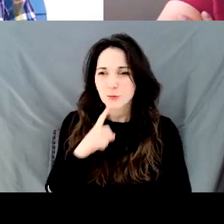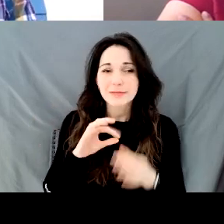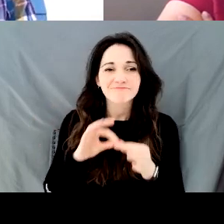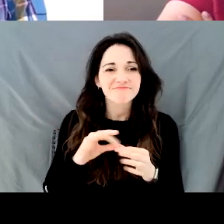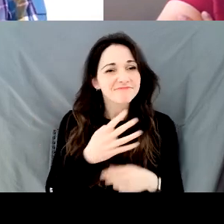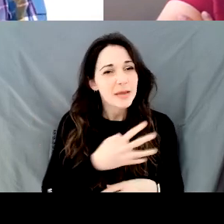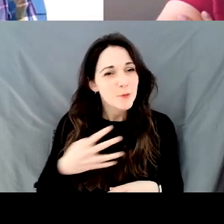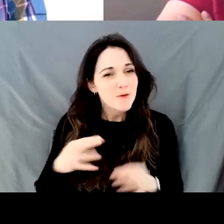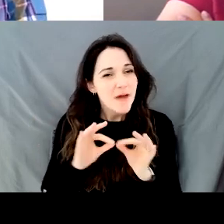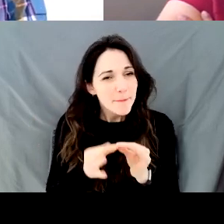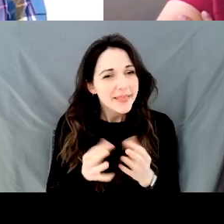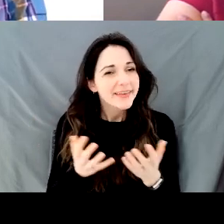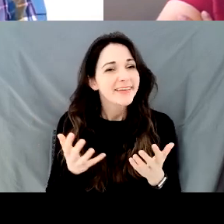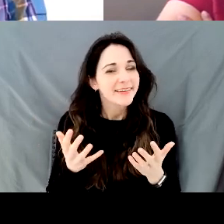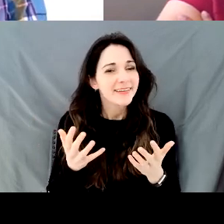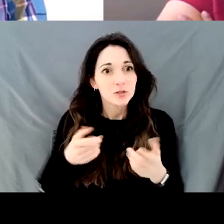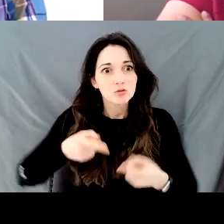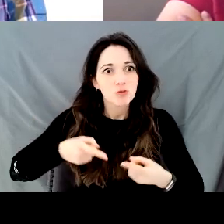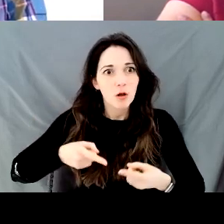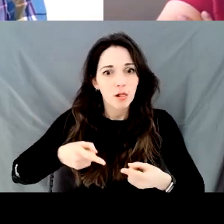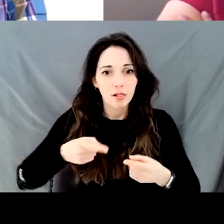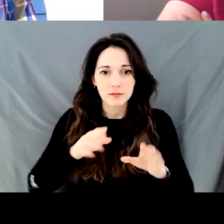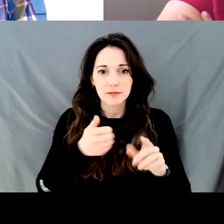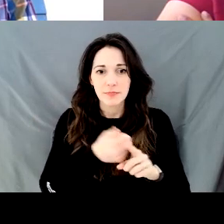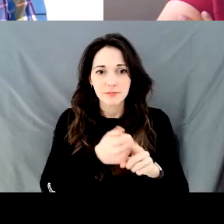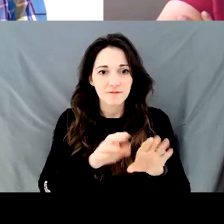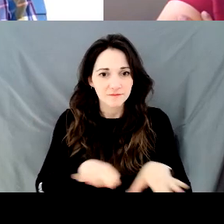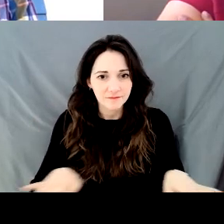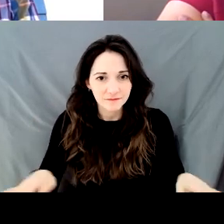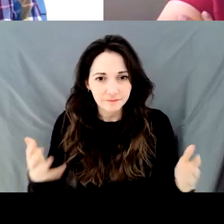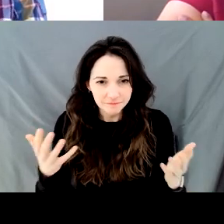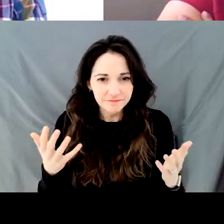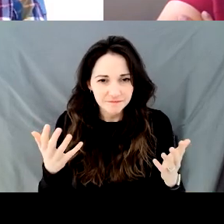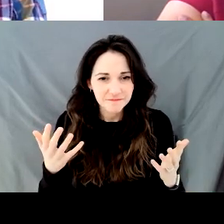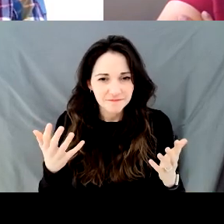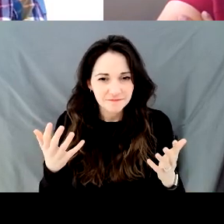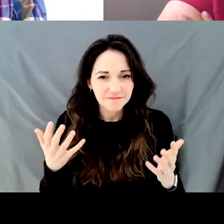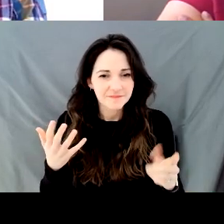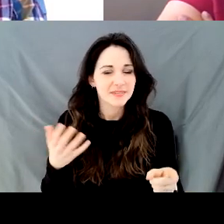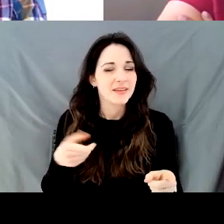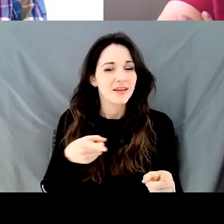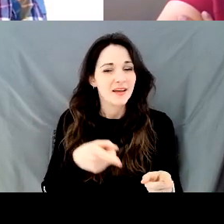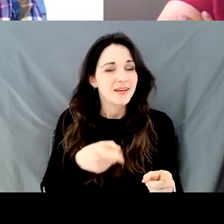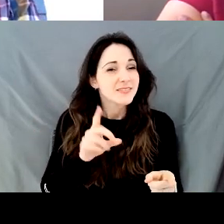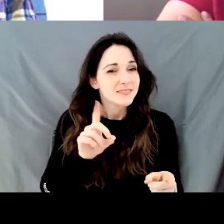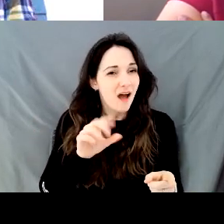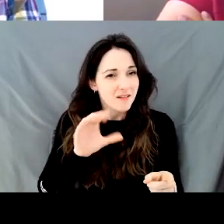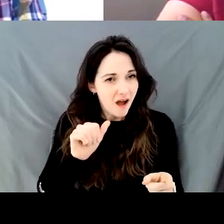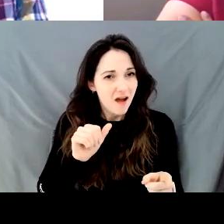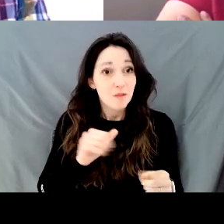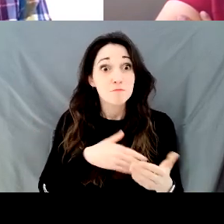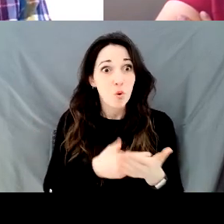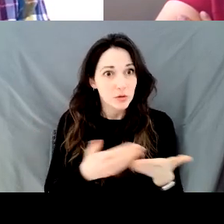of having children that are DACA and children that are born in the US and being